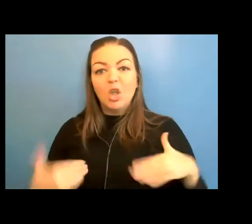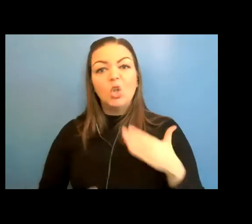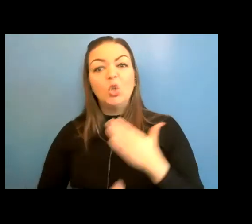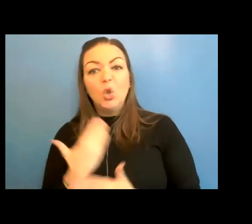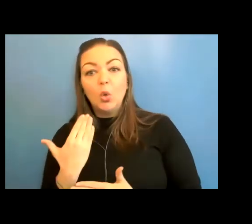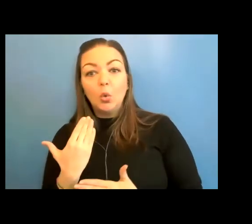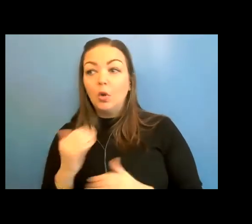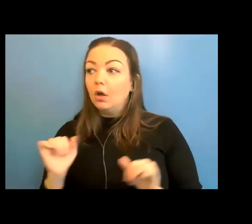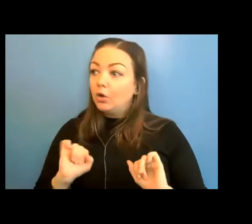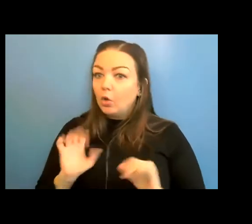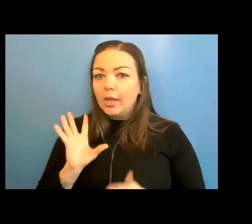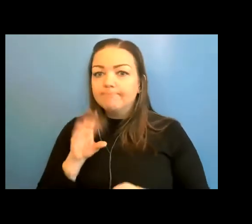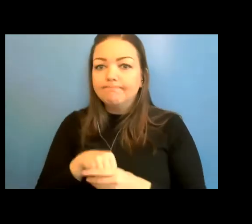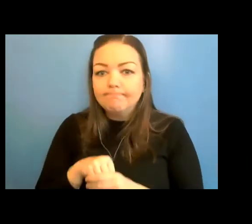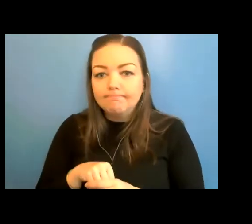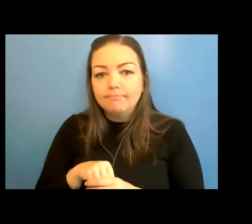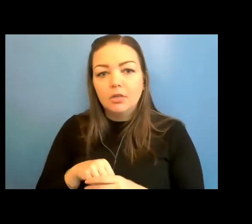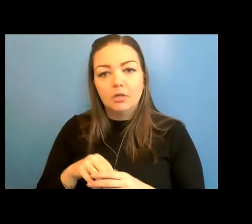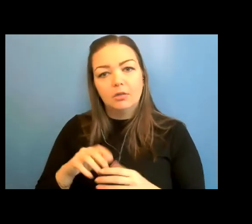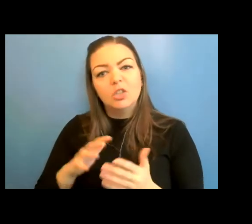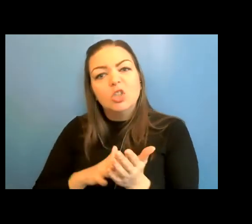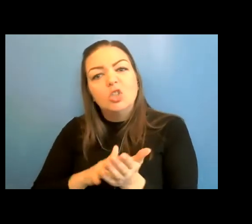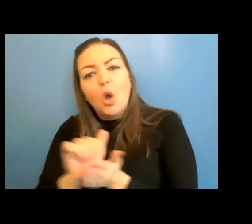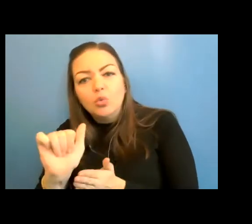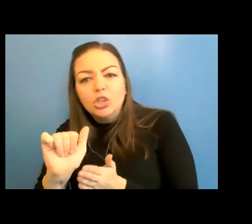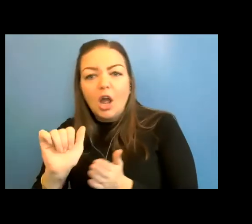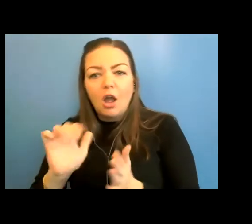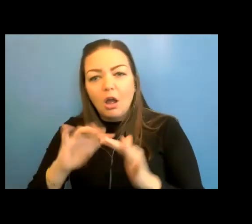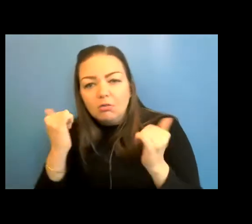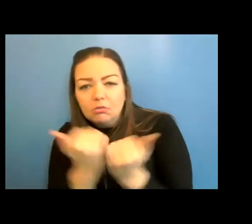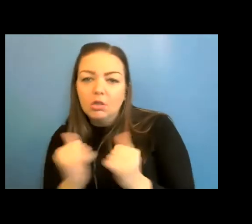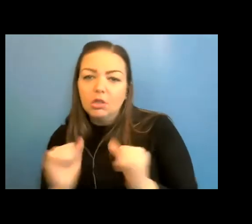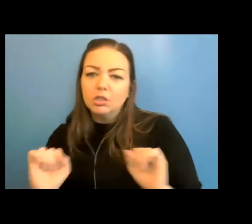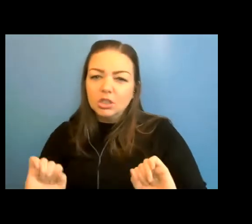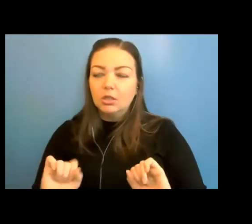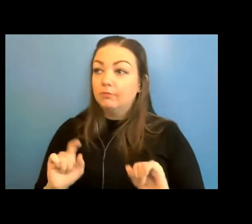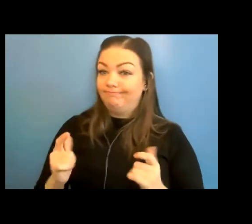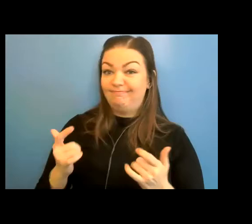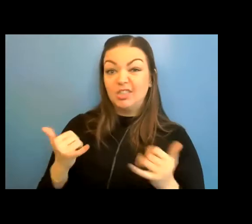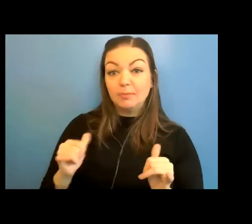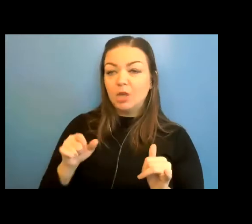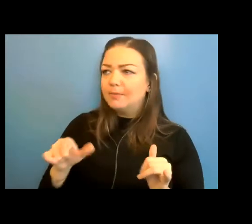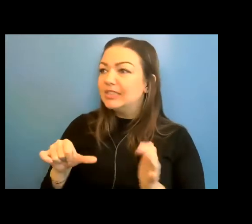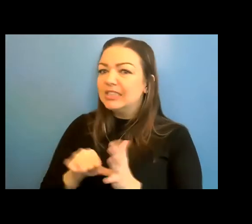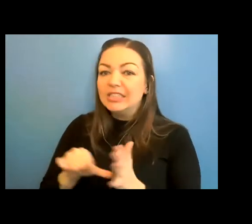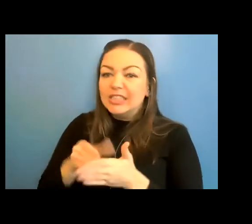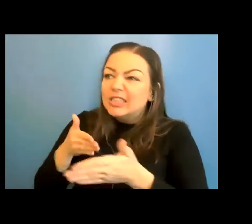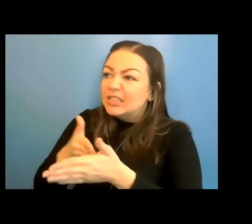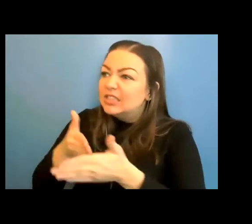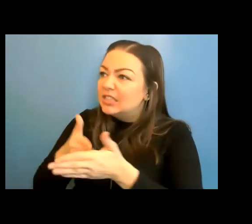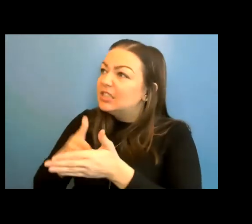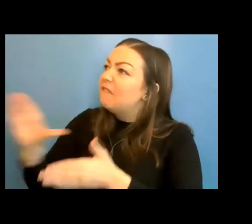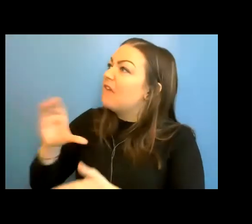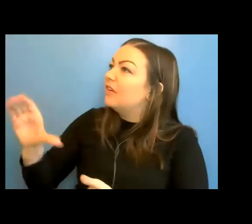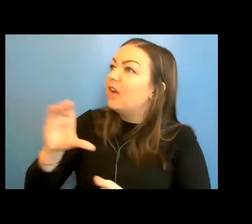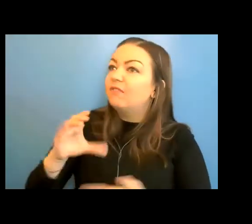the cultural sector. Sometimes those who find it hardest to gain funding from conventional funding sources because they don't have that